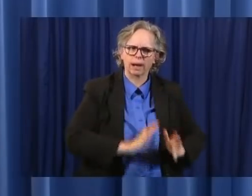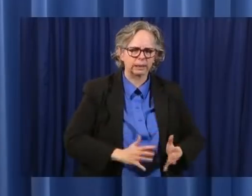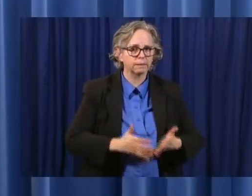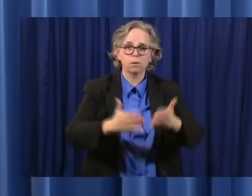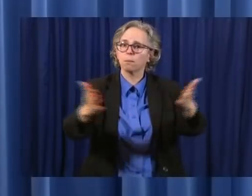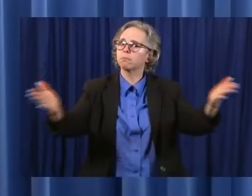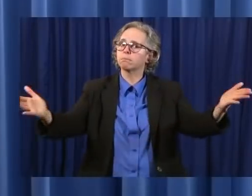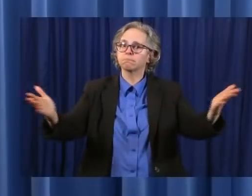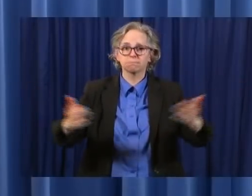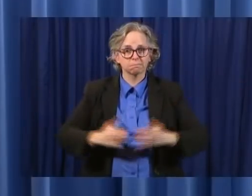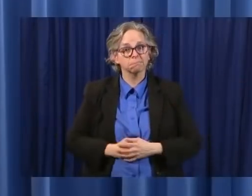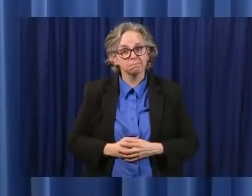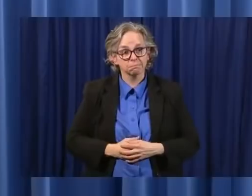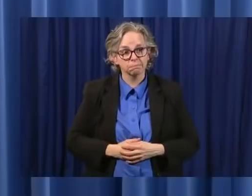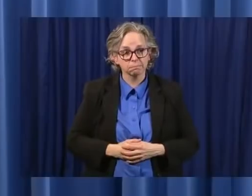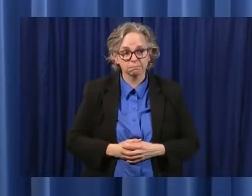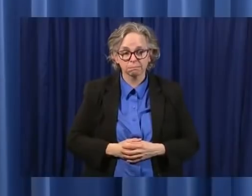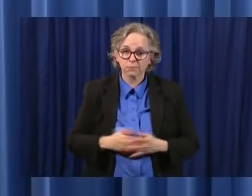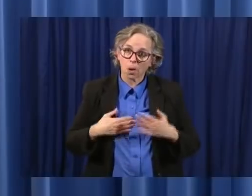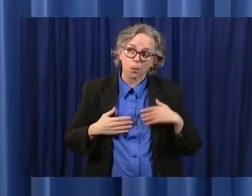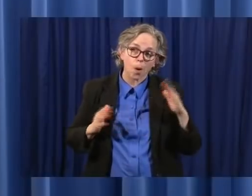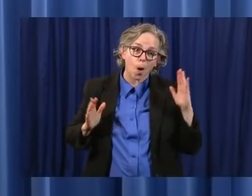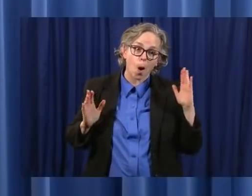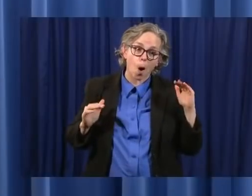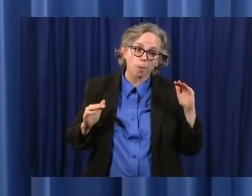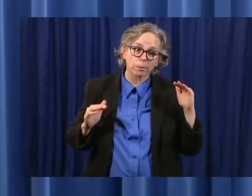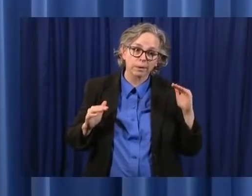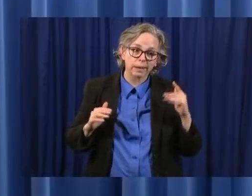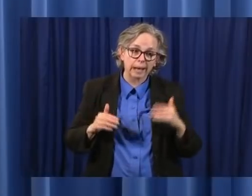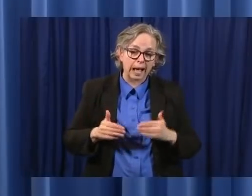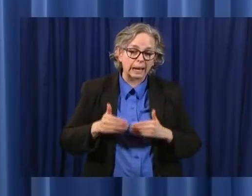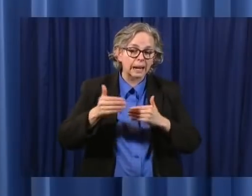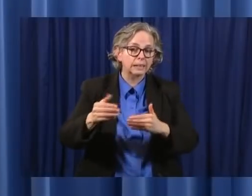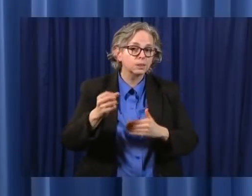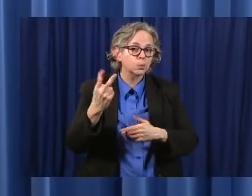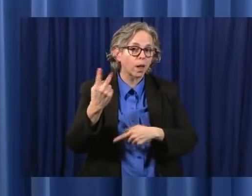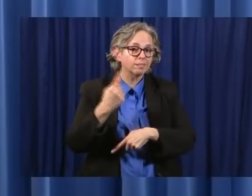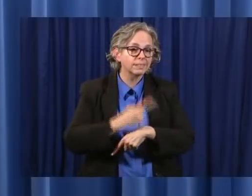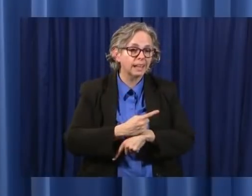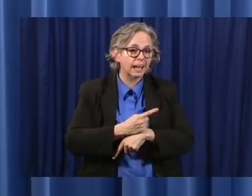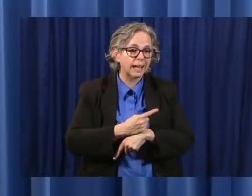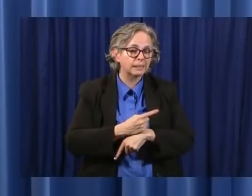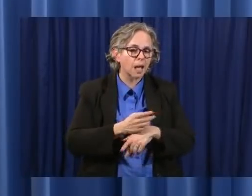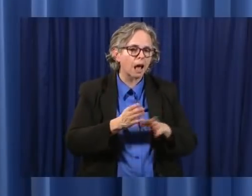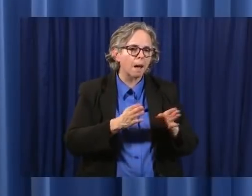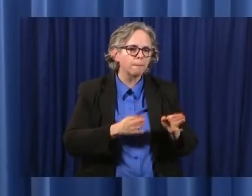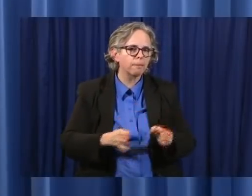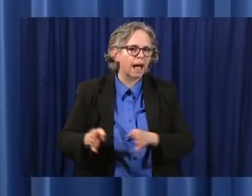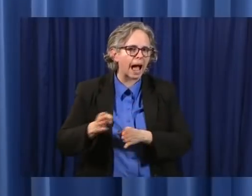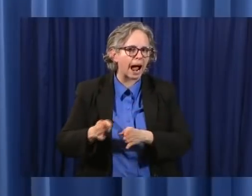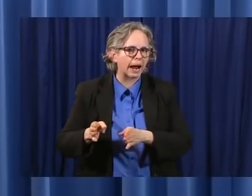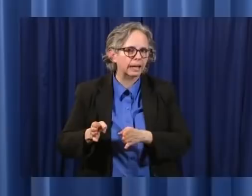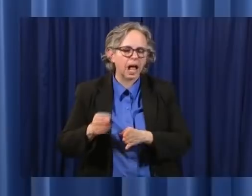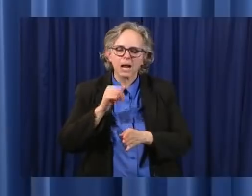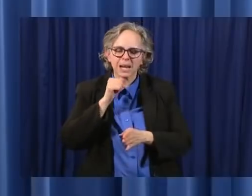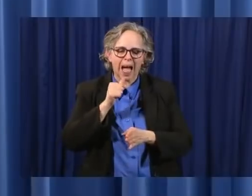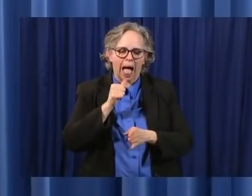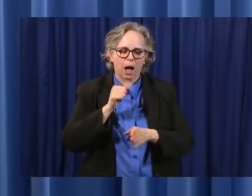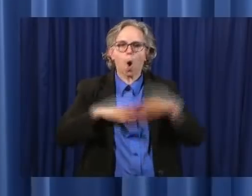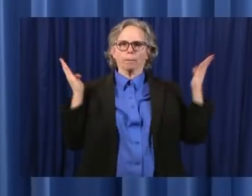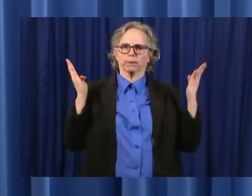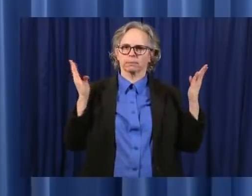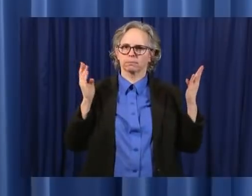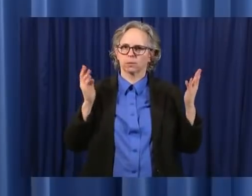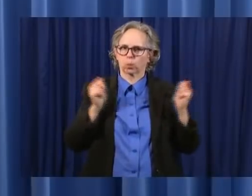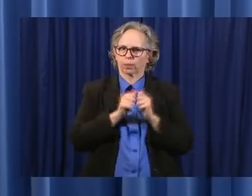in. We would hope that in the next 12 days that's, you know, that's what they're focusing on, and when the date comes that